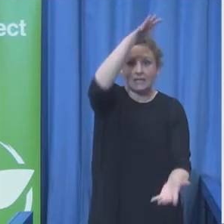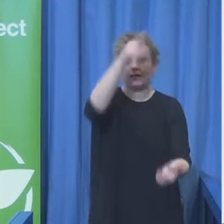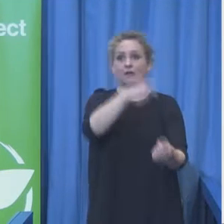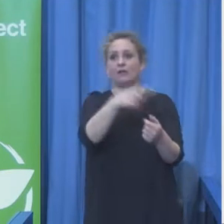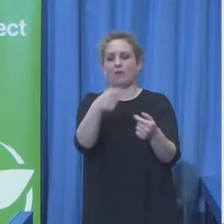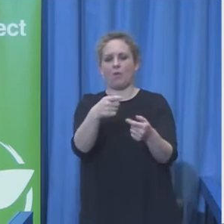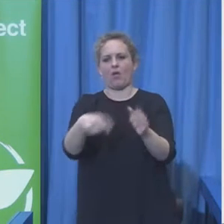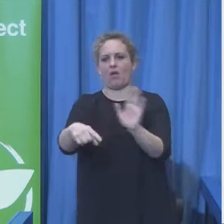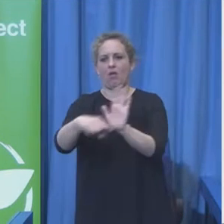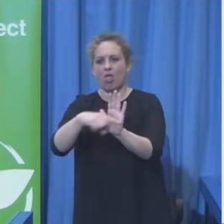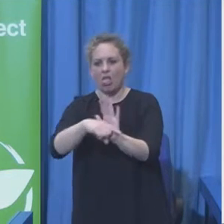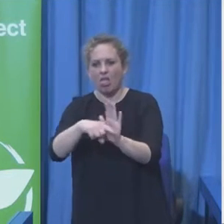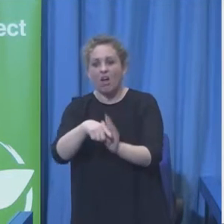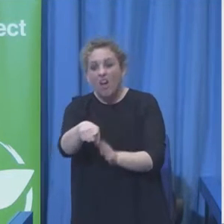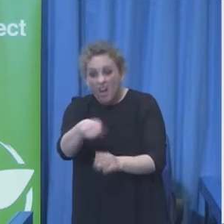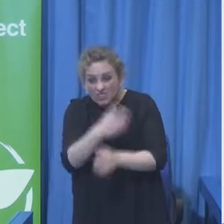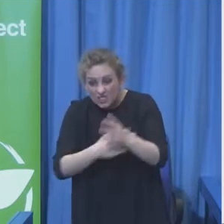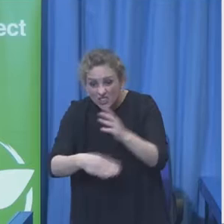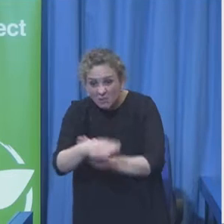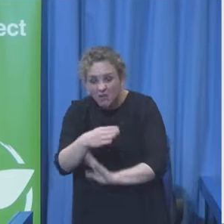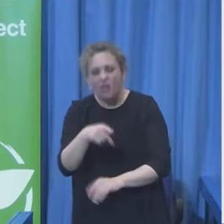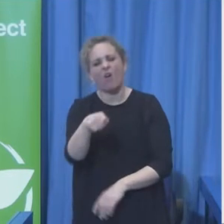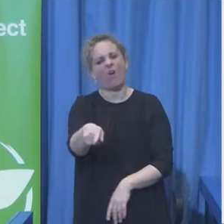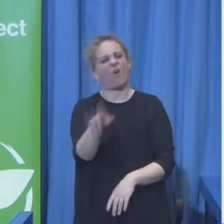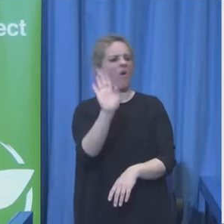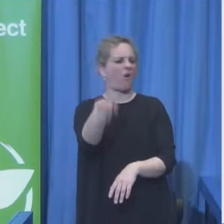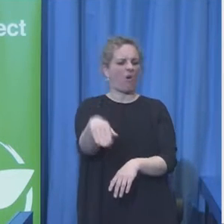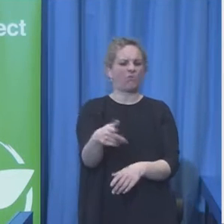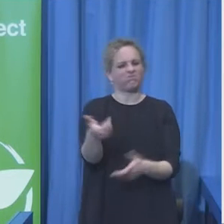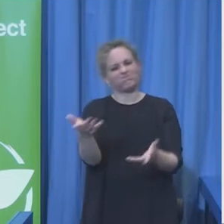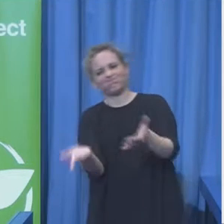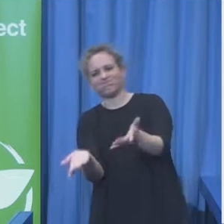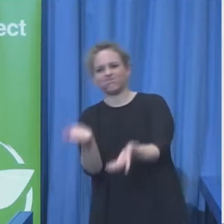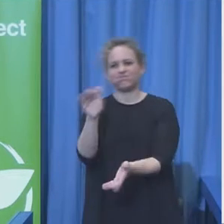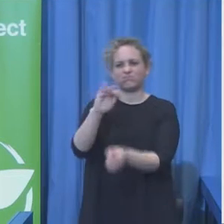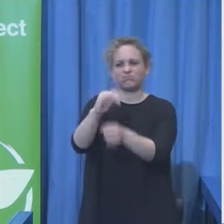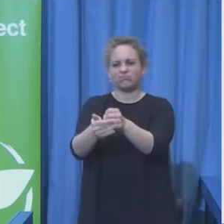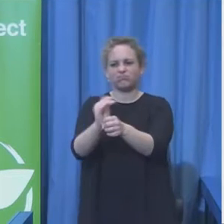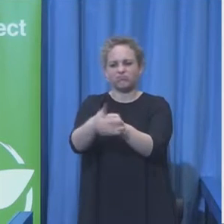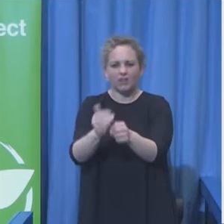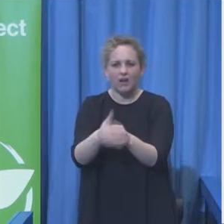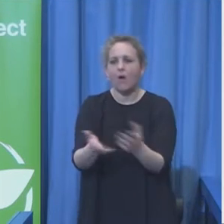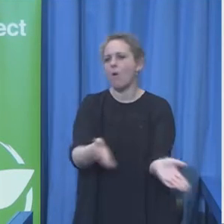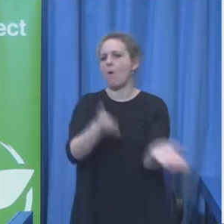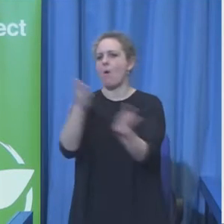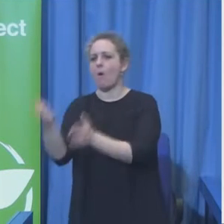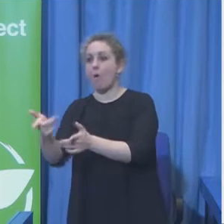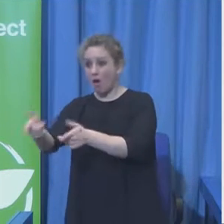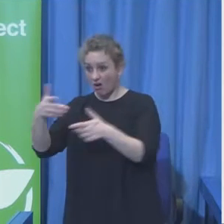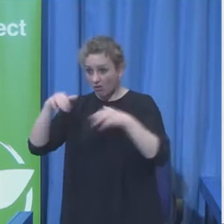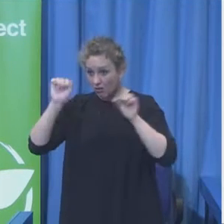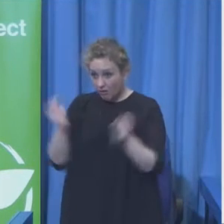mind, our recommendations that we look toward making as an institute for our